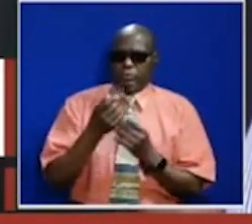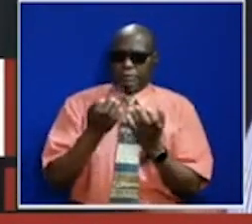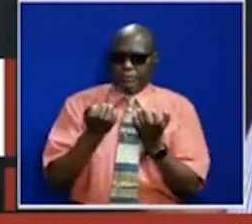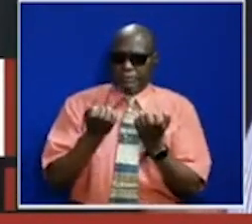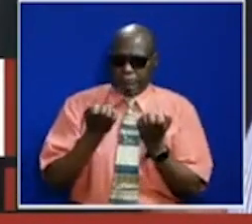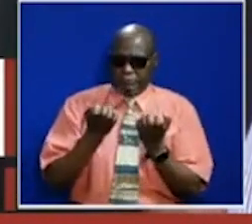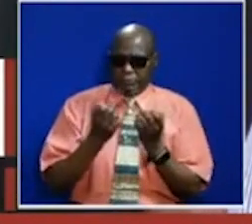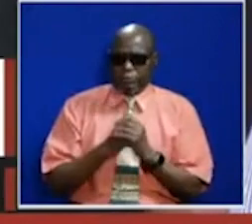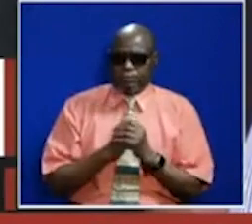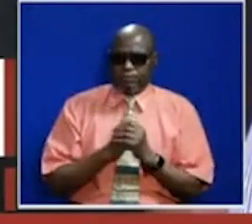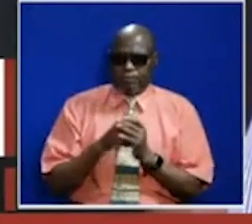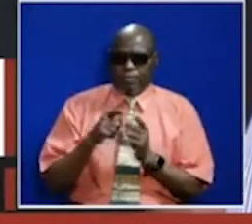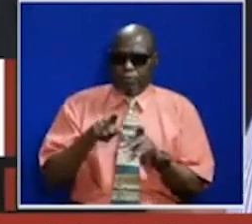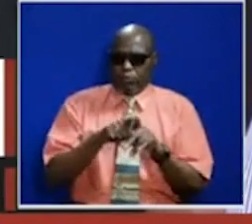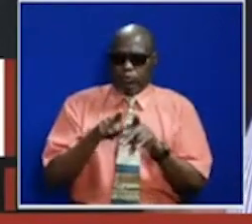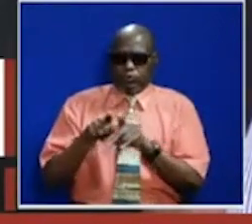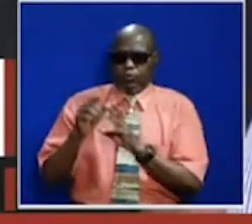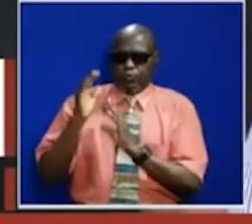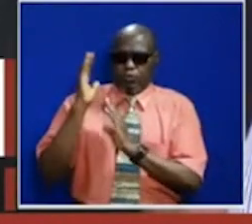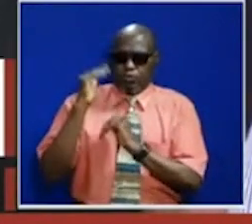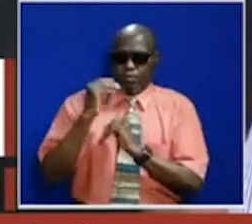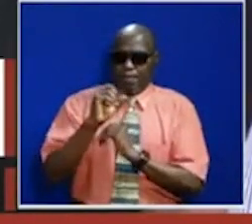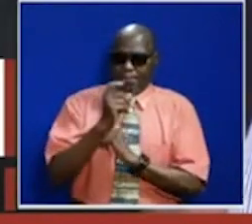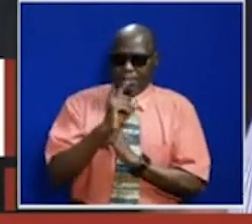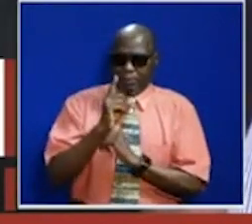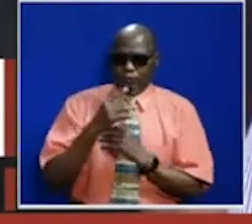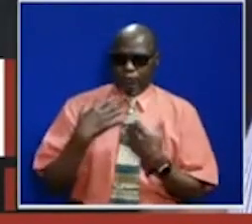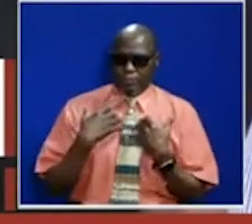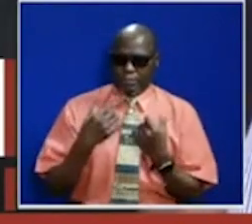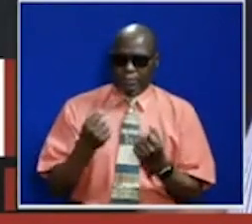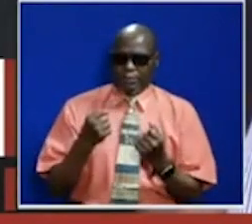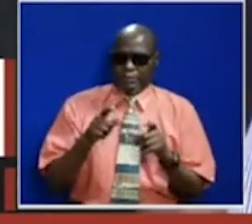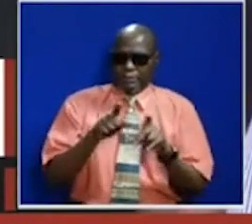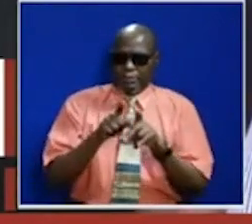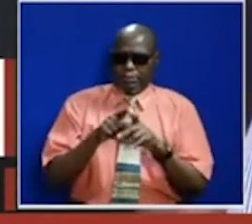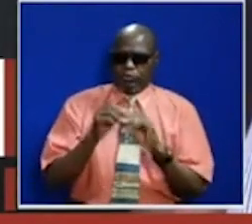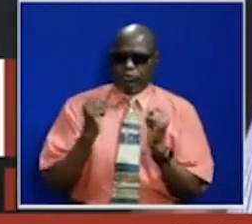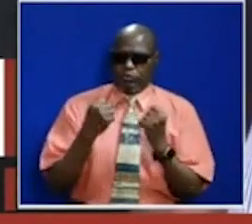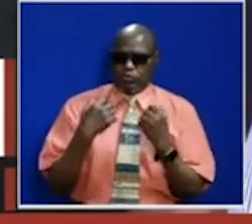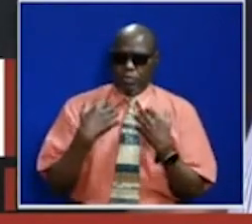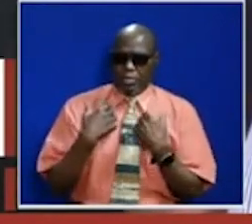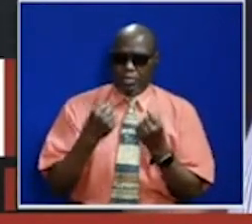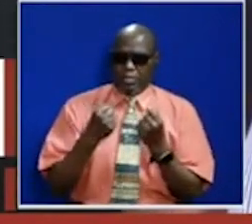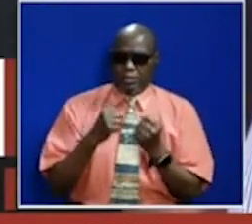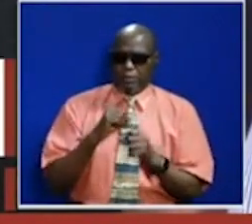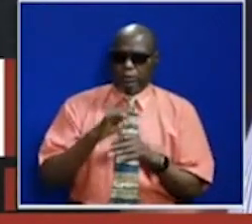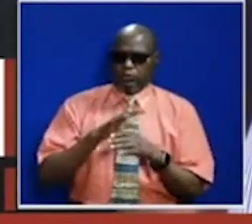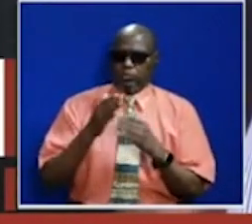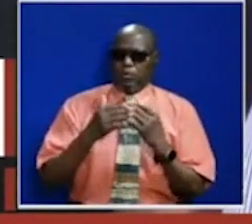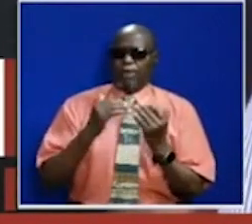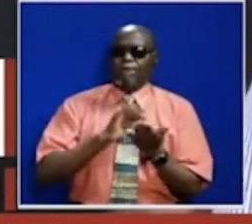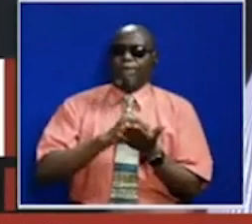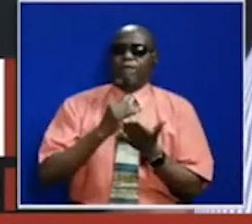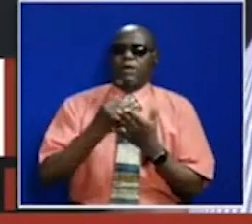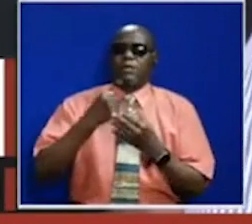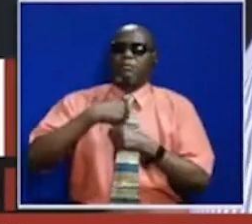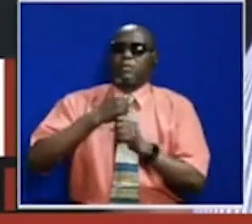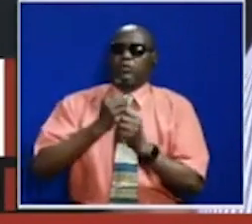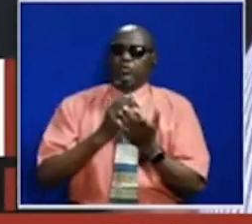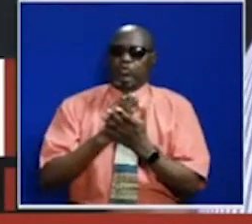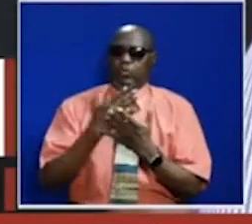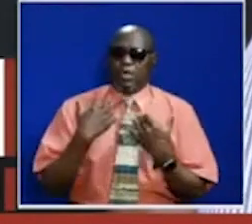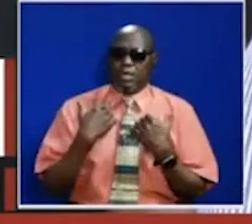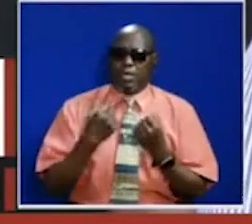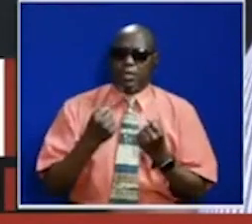We also hope that the Ministry of Health, as well as the Social Health Insurance Fund, can ensure that there are health desks